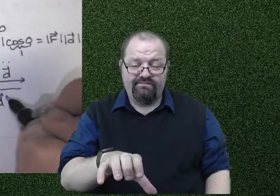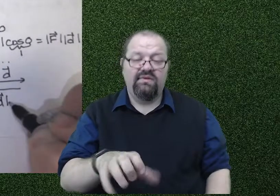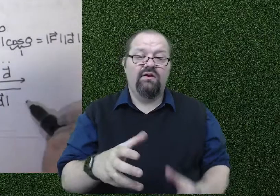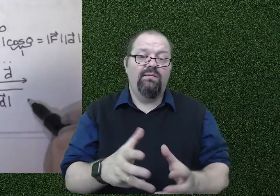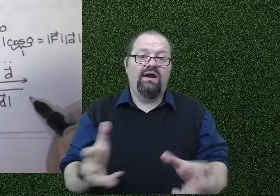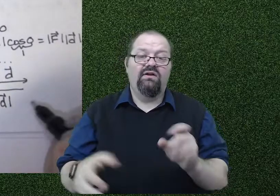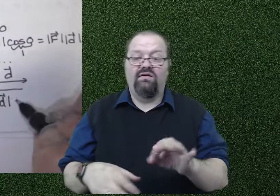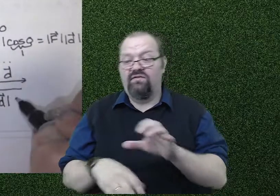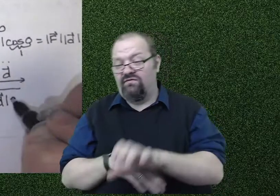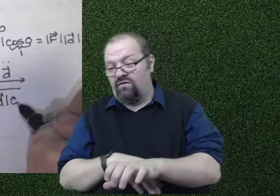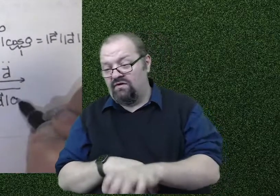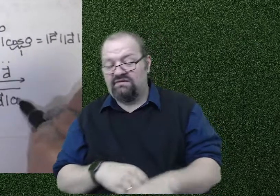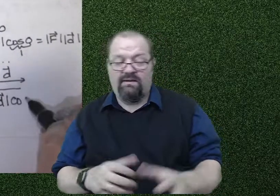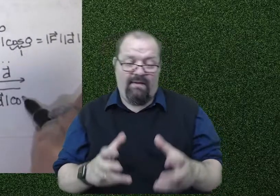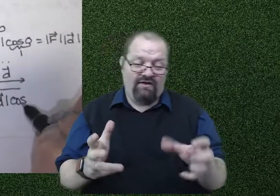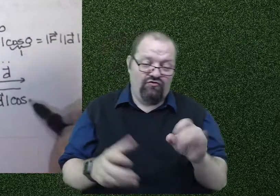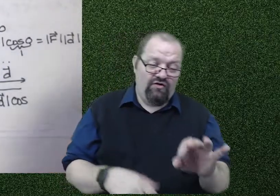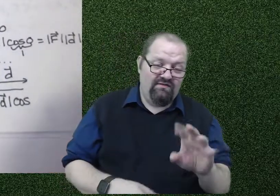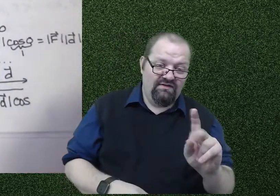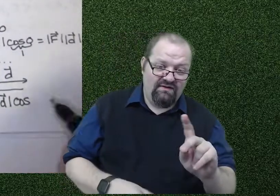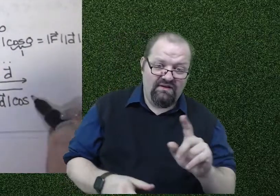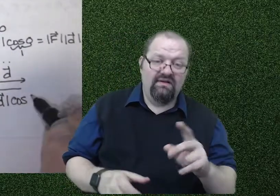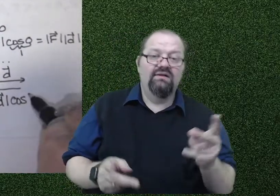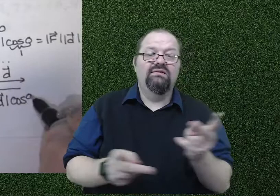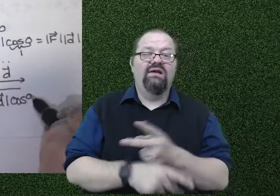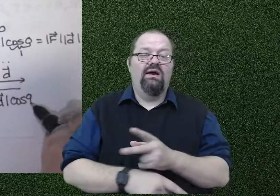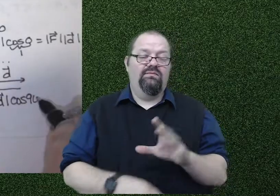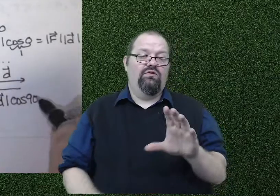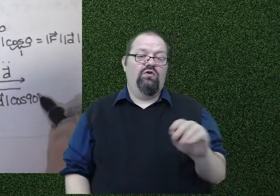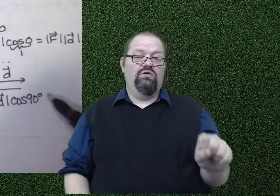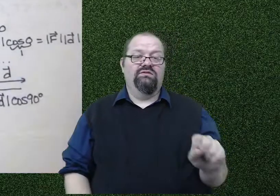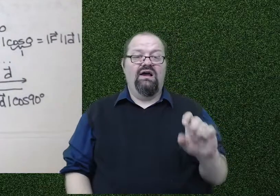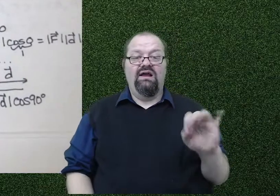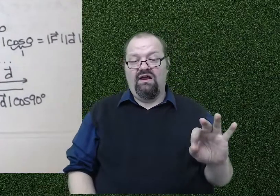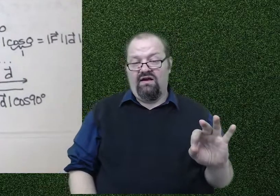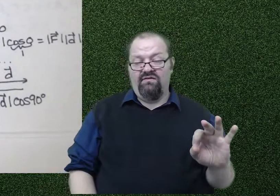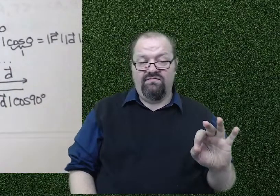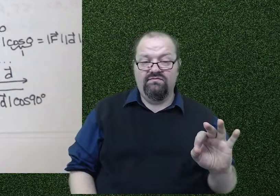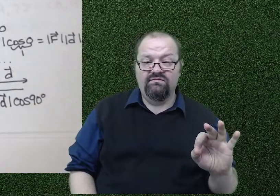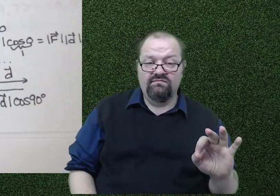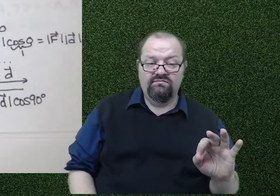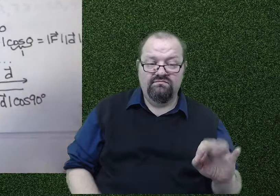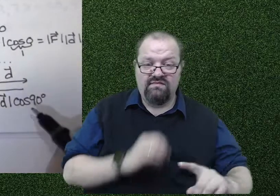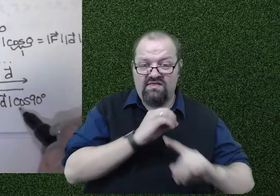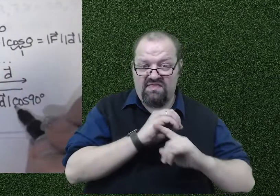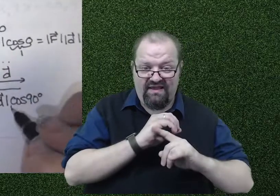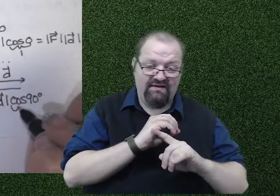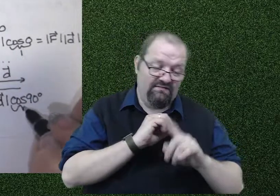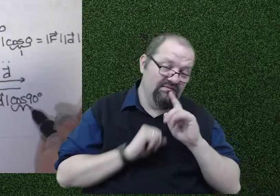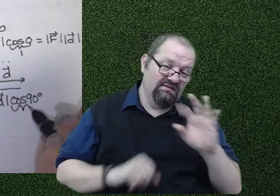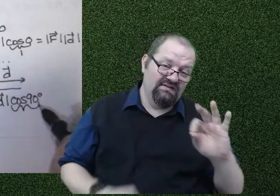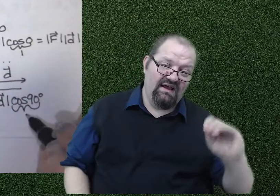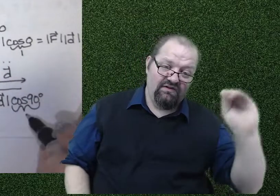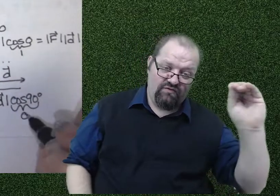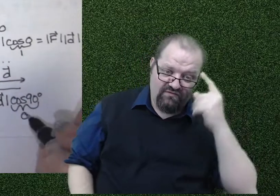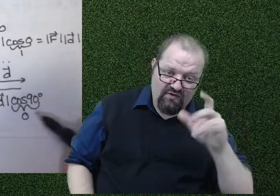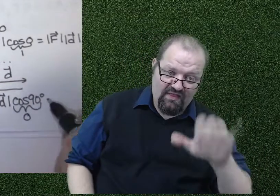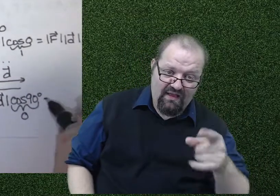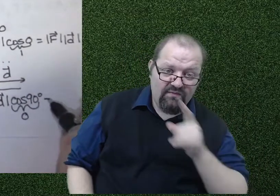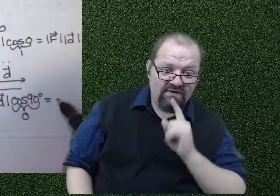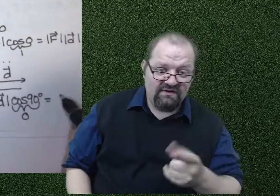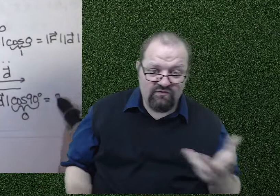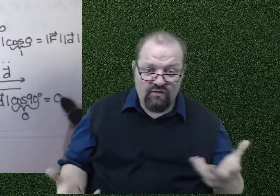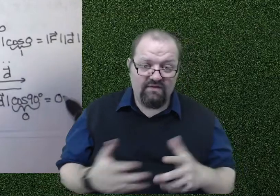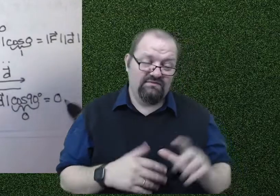the magnitude of the displacement times the cosine of the angle between them. But this time the angle is 90 degrees.